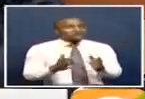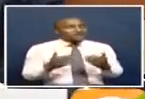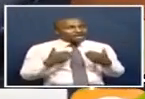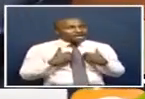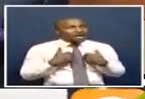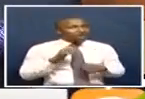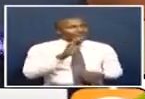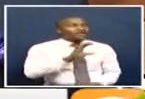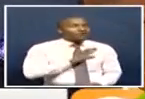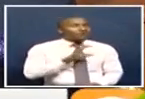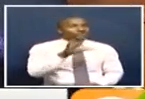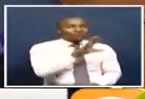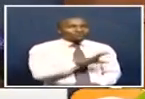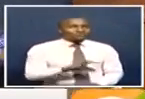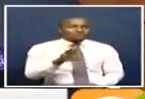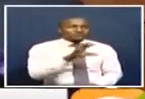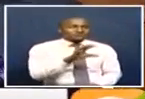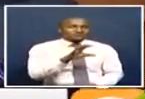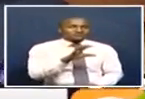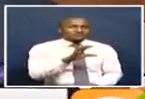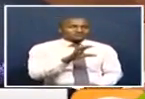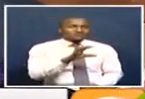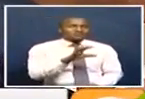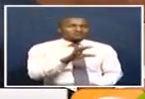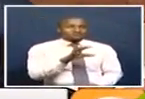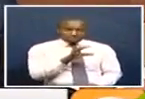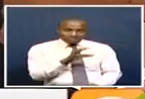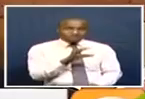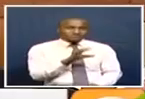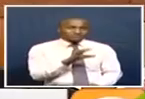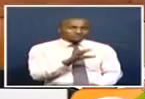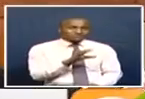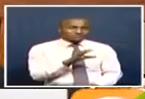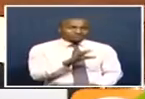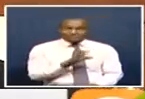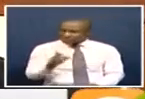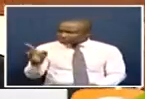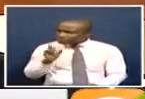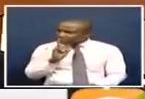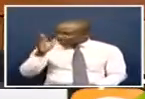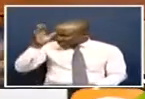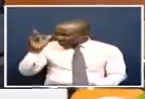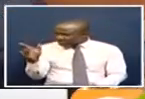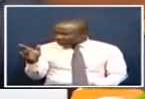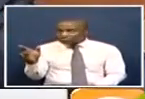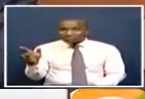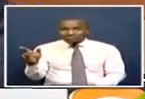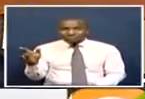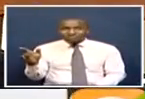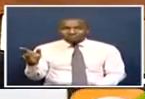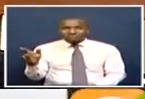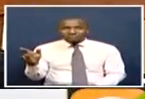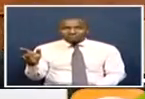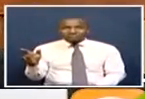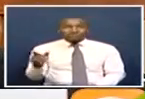their own constituency. But I thought you said the disabled ones that are, you know. Yeah, I thought you said you were KANU. I'm telling you by